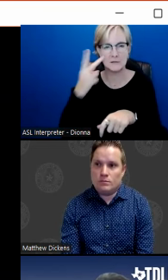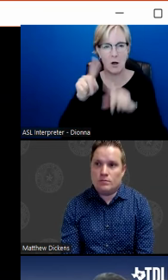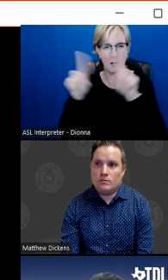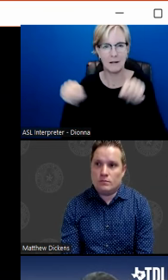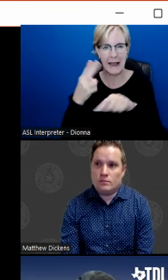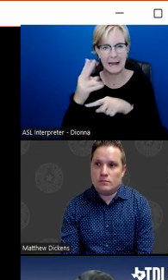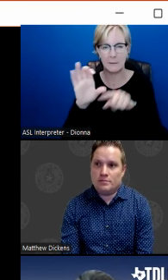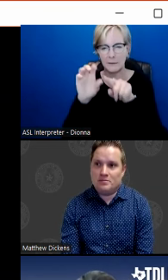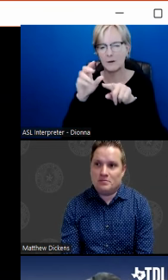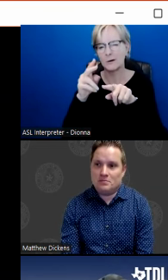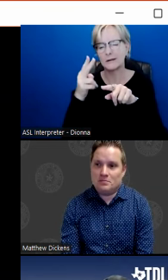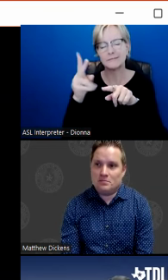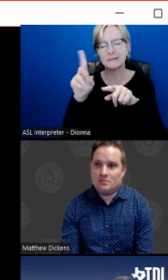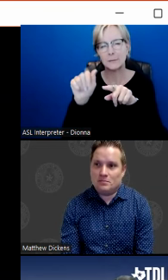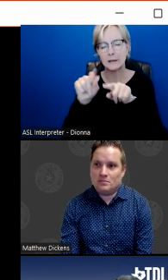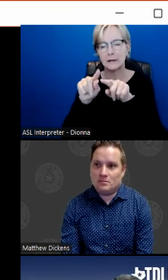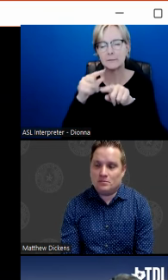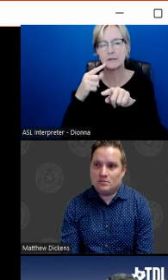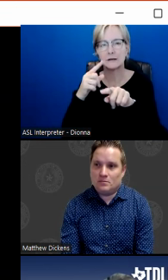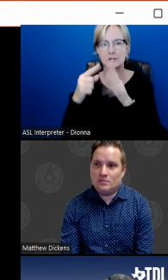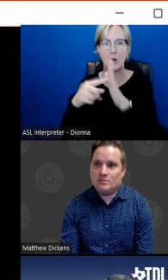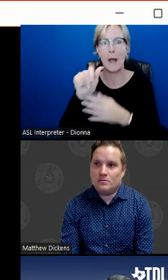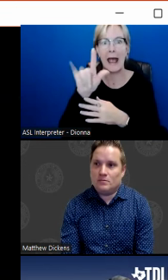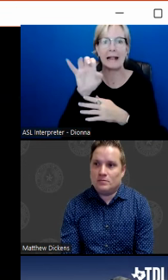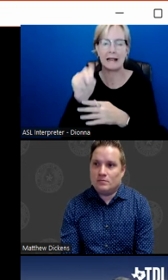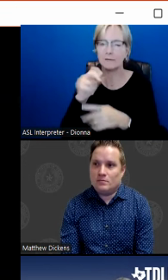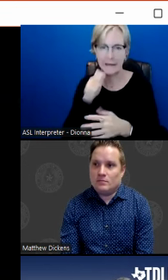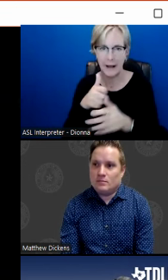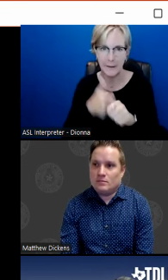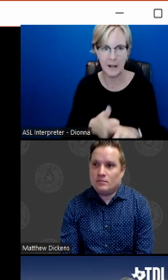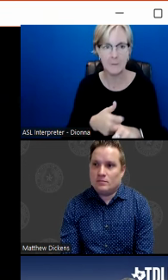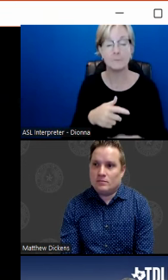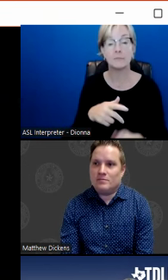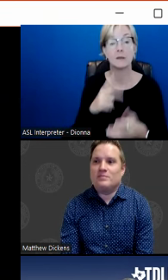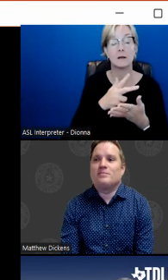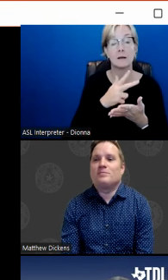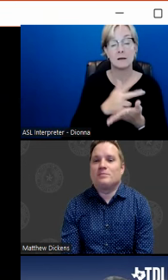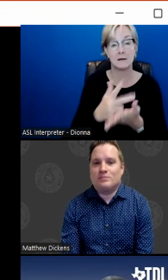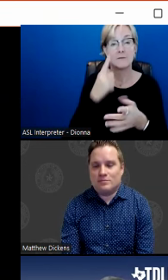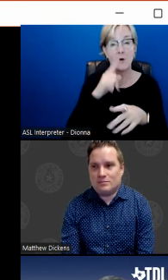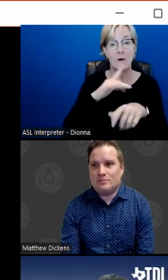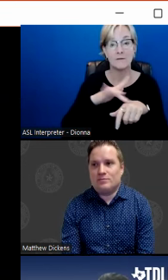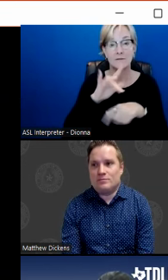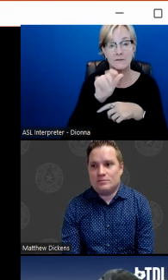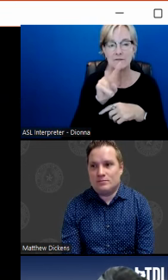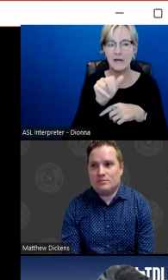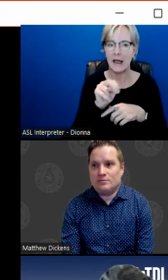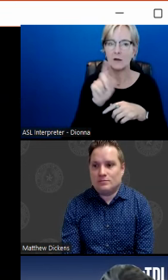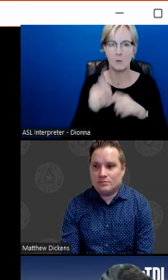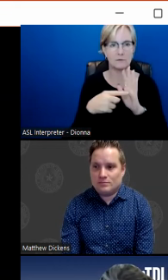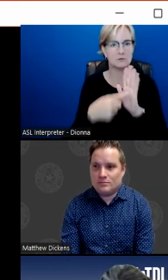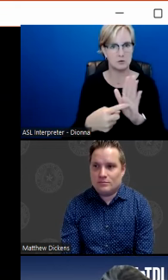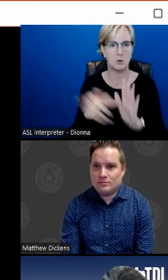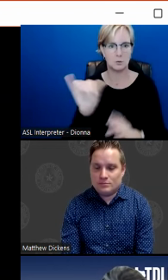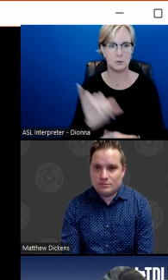don't comply. In addition, the parking spaces that are van accessible spaces, those have to be indicated as well.